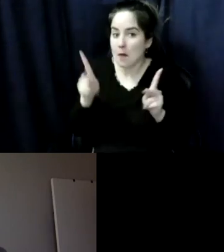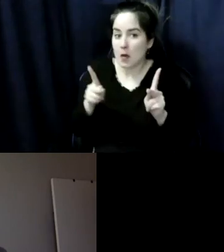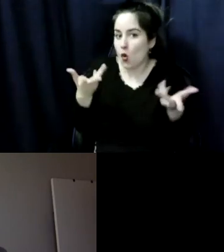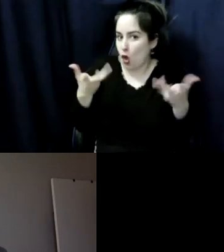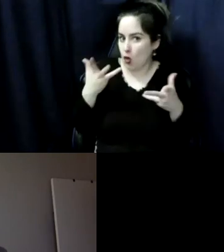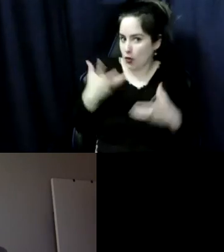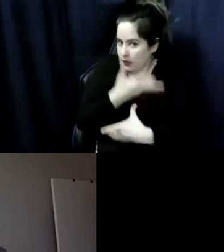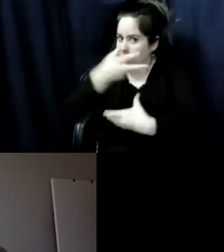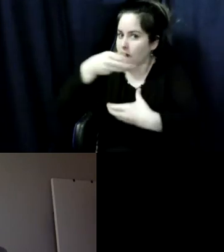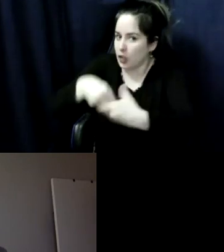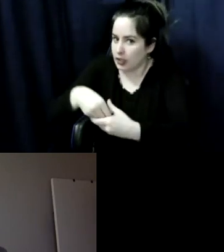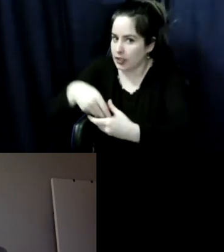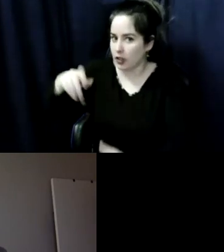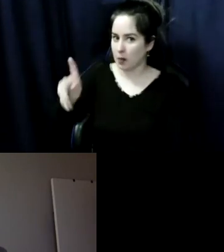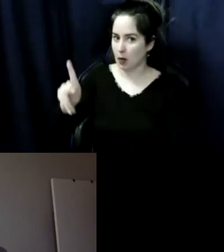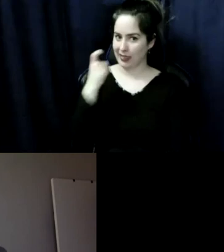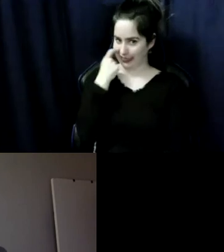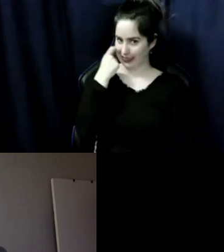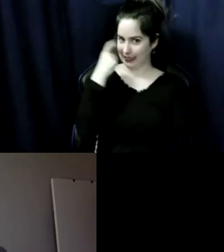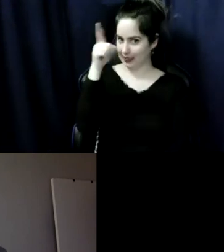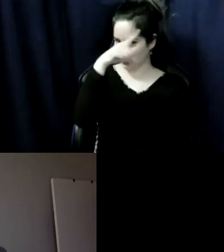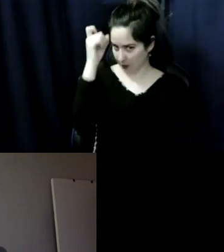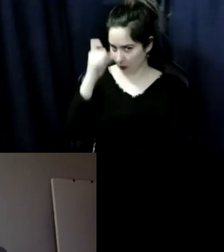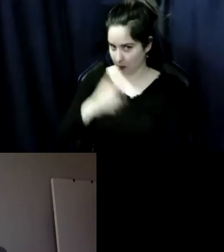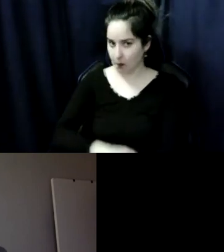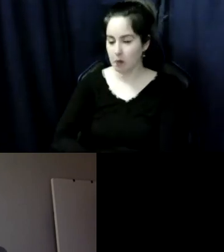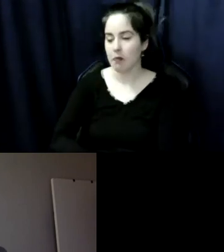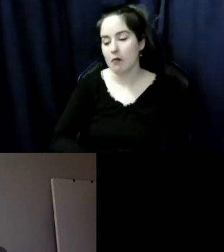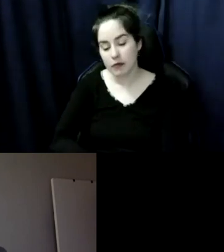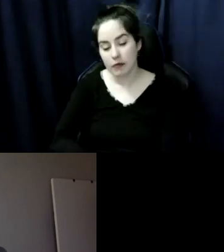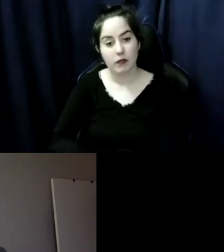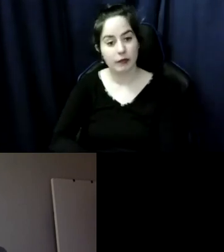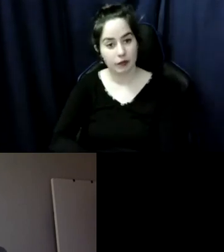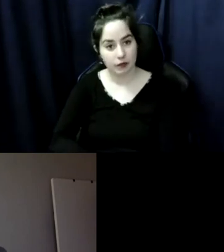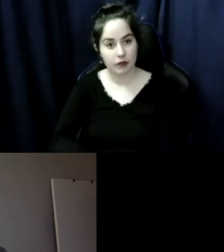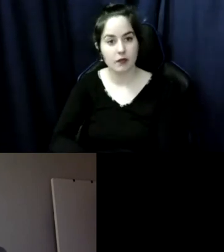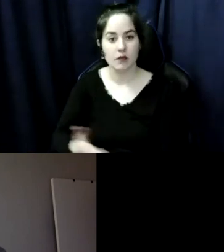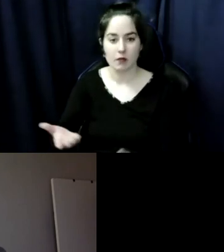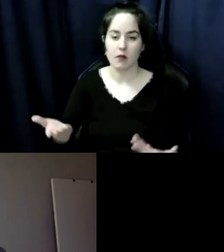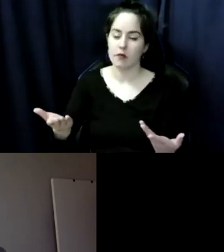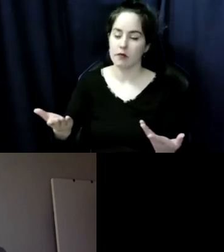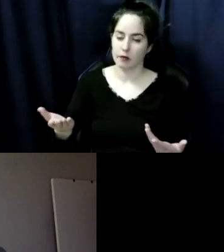this summer. So there are City of Toronto